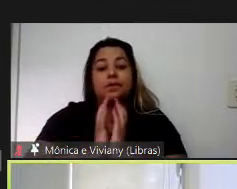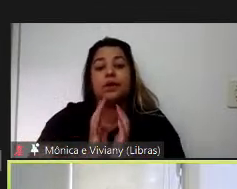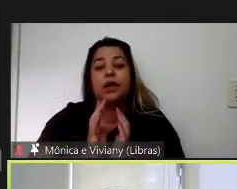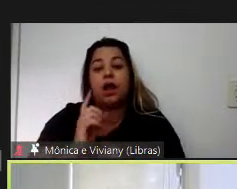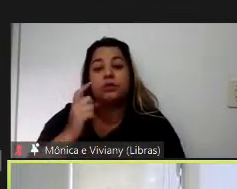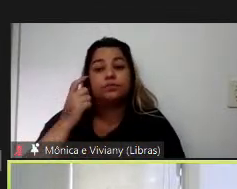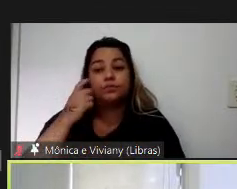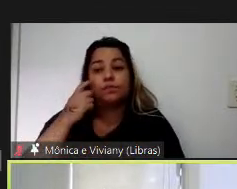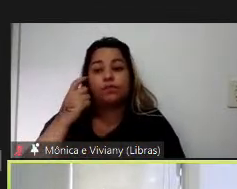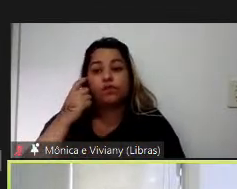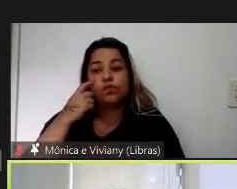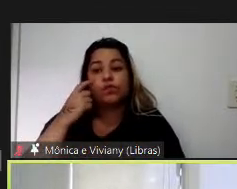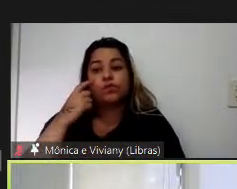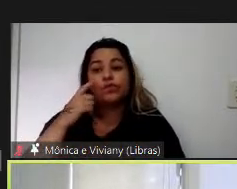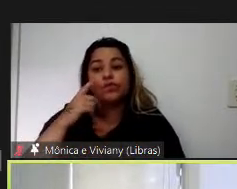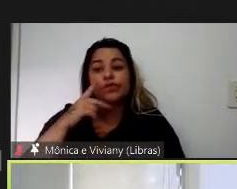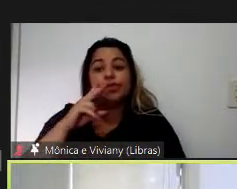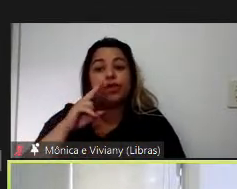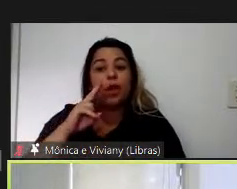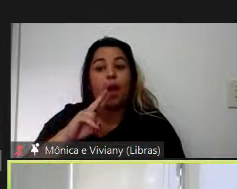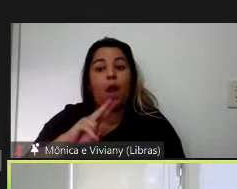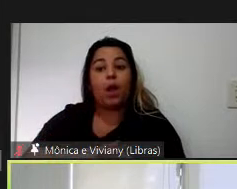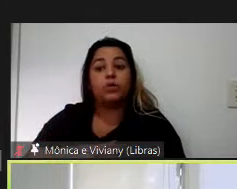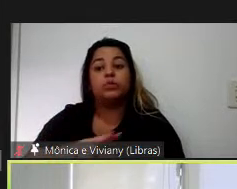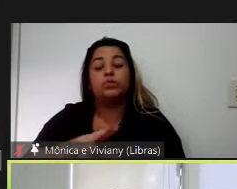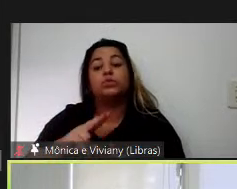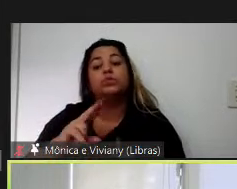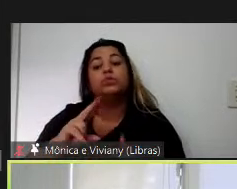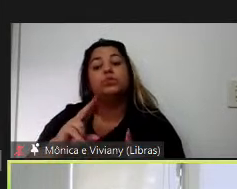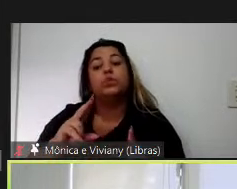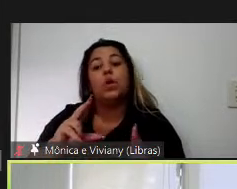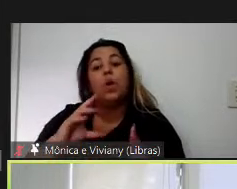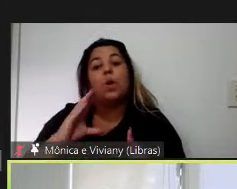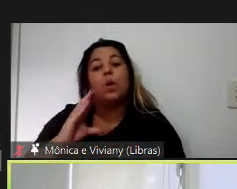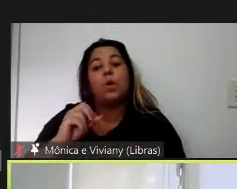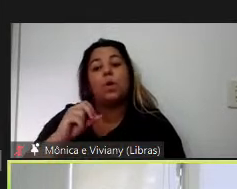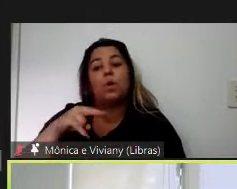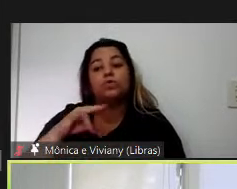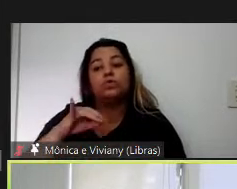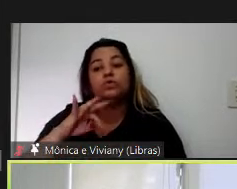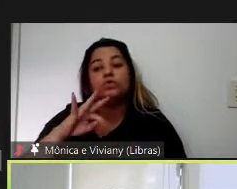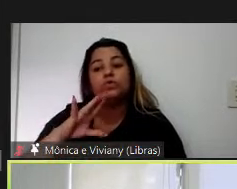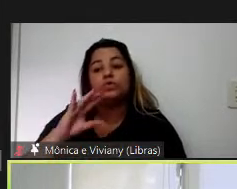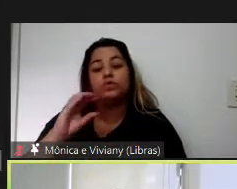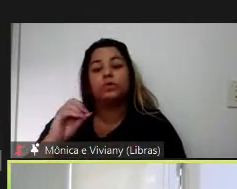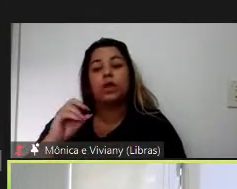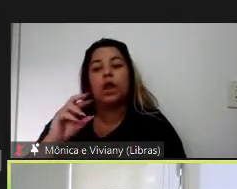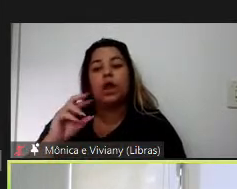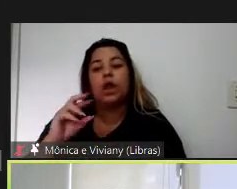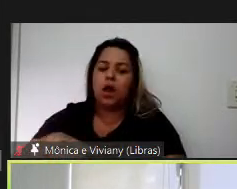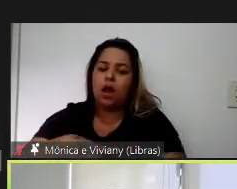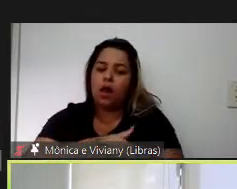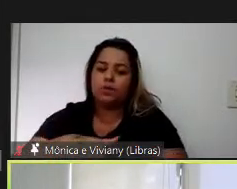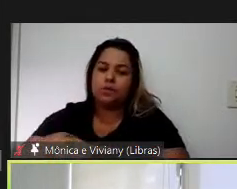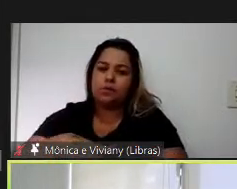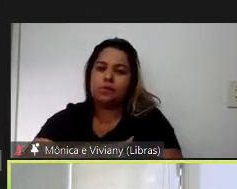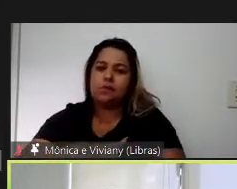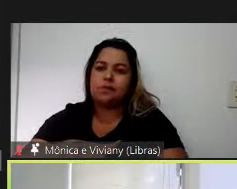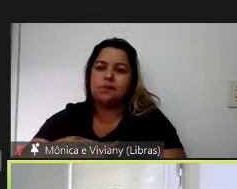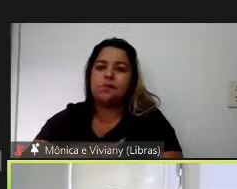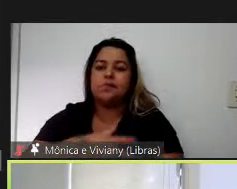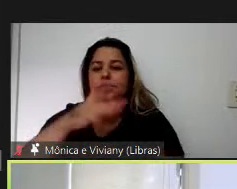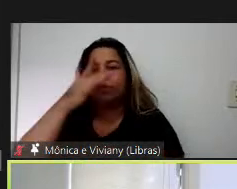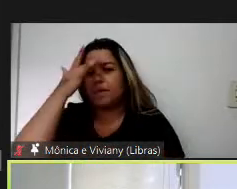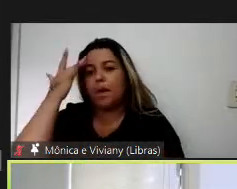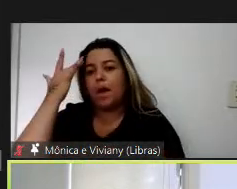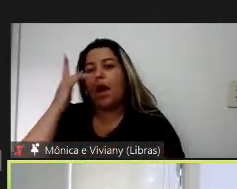have the basic attention healthcare for prison